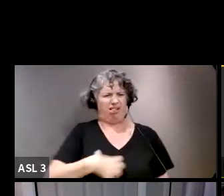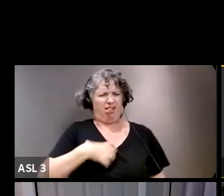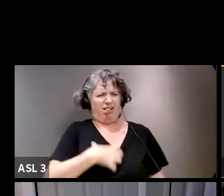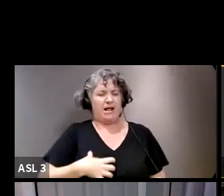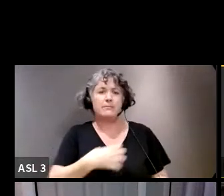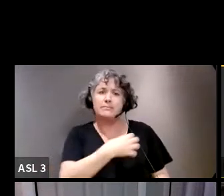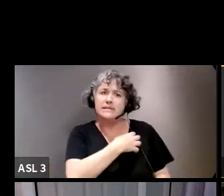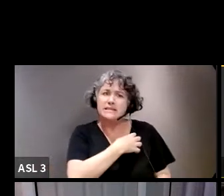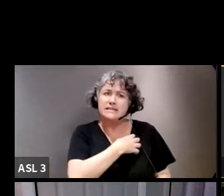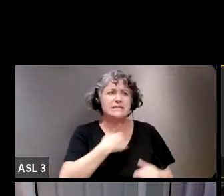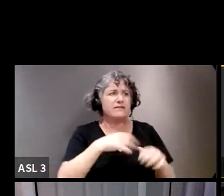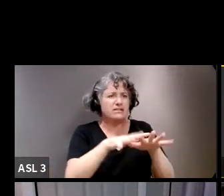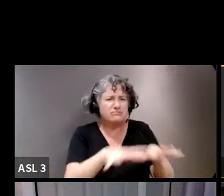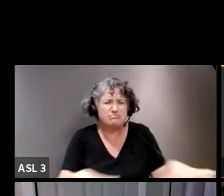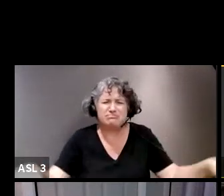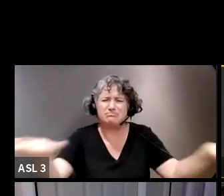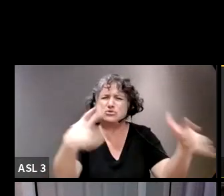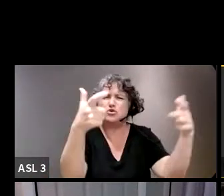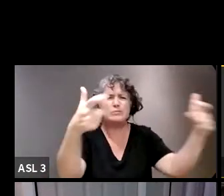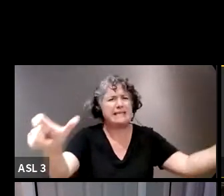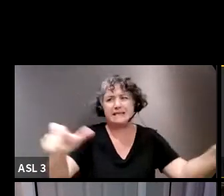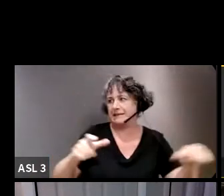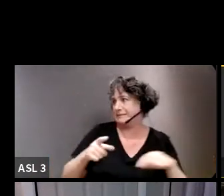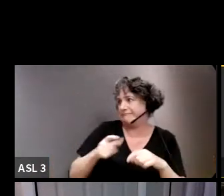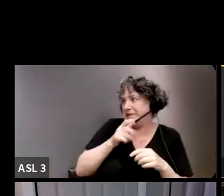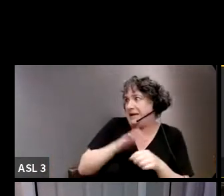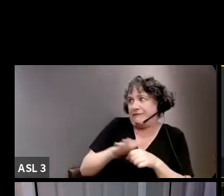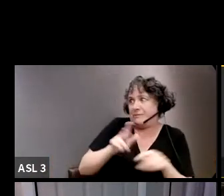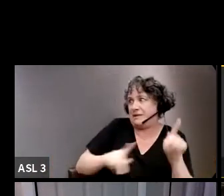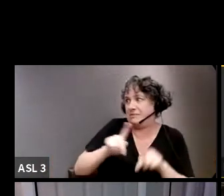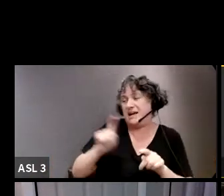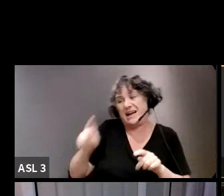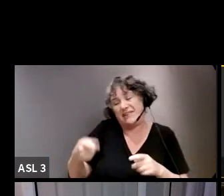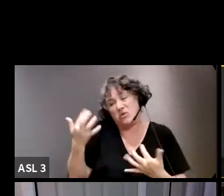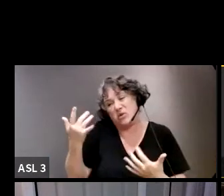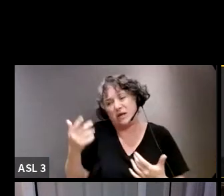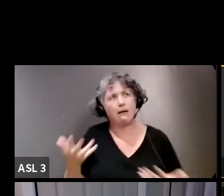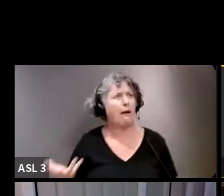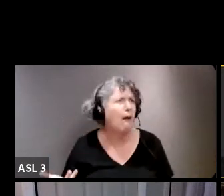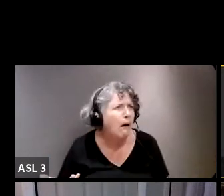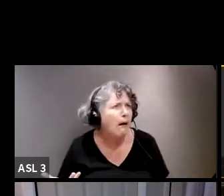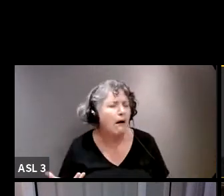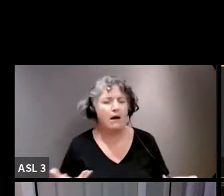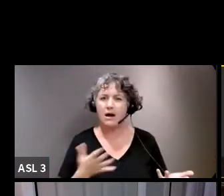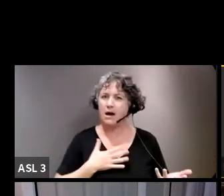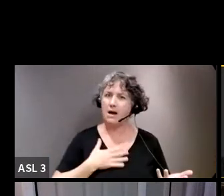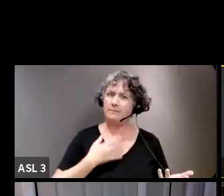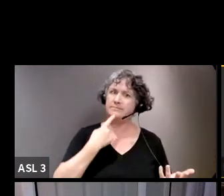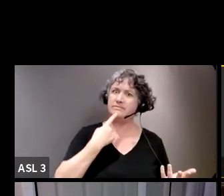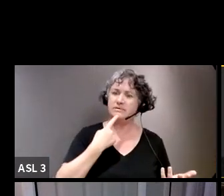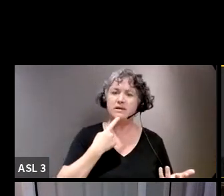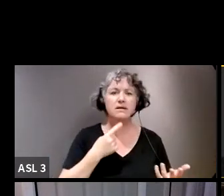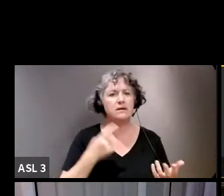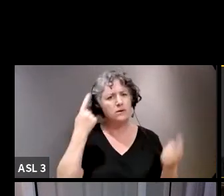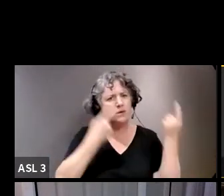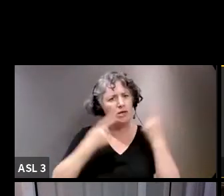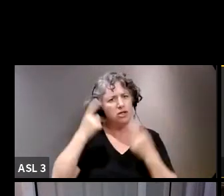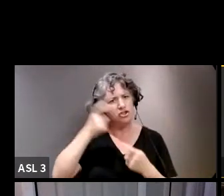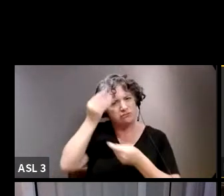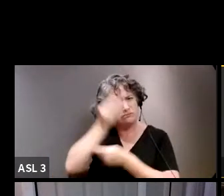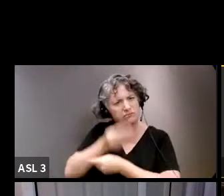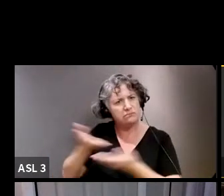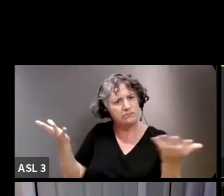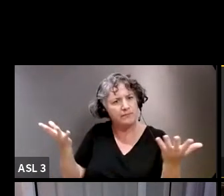have this wide area to look after and they just have to wait sometimes so i wonder what do you think they should be telling them their